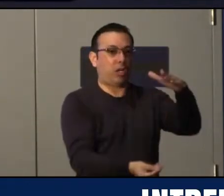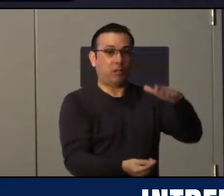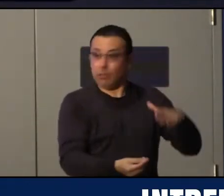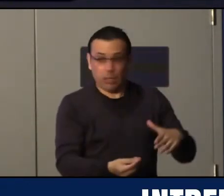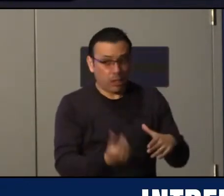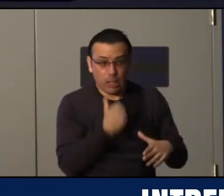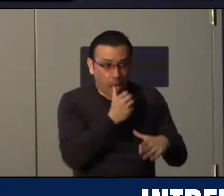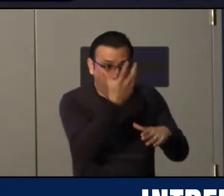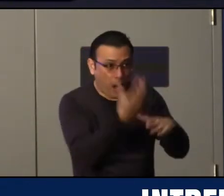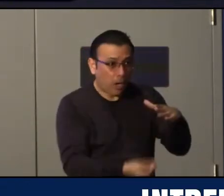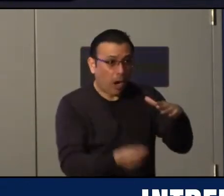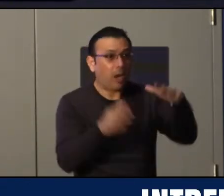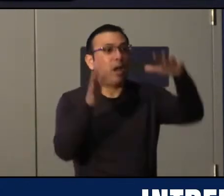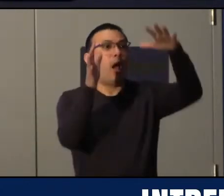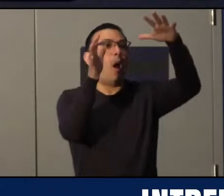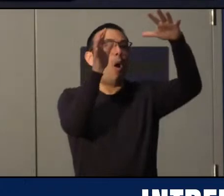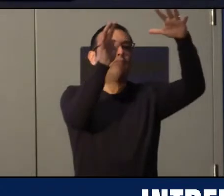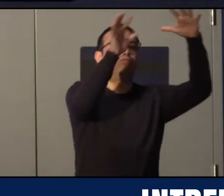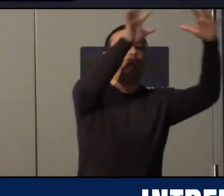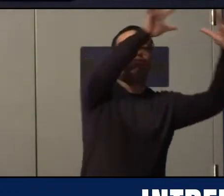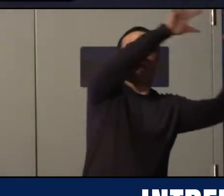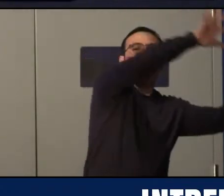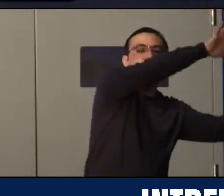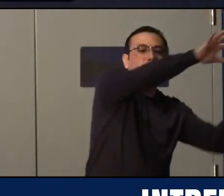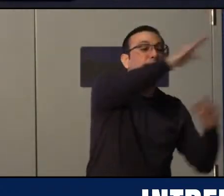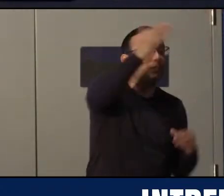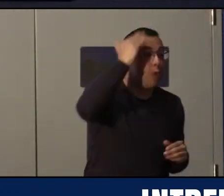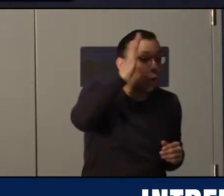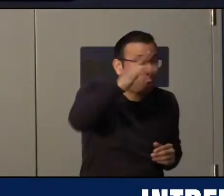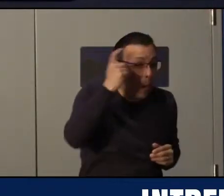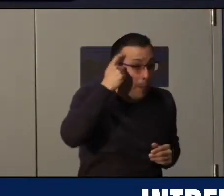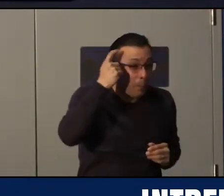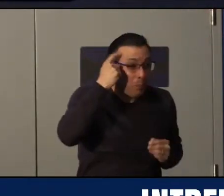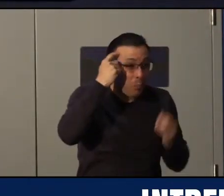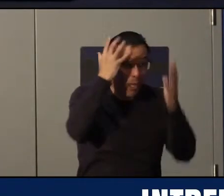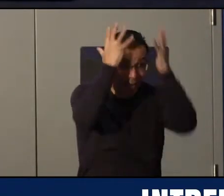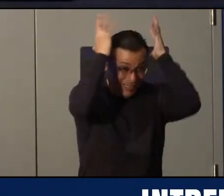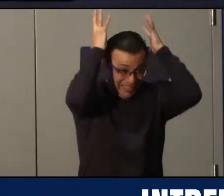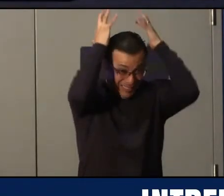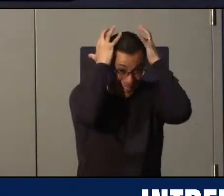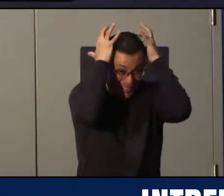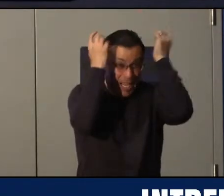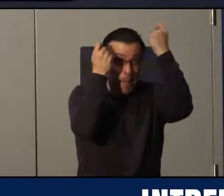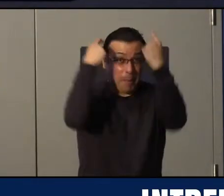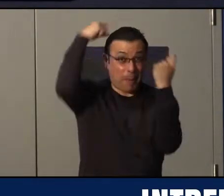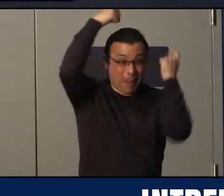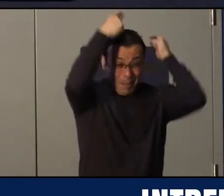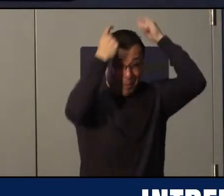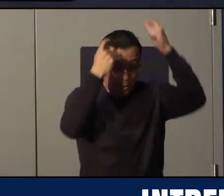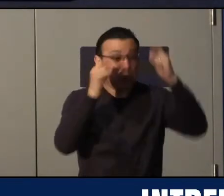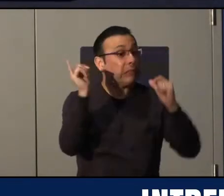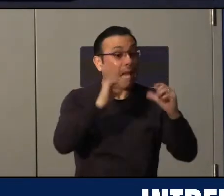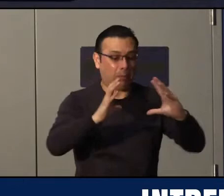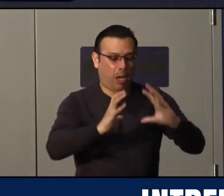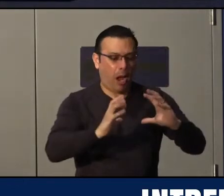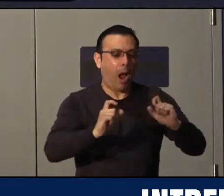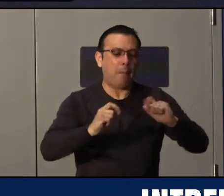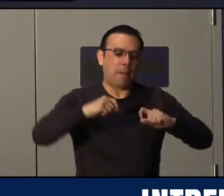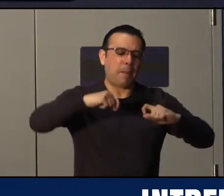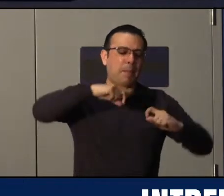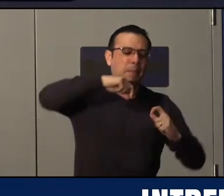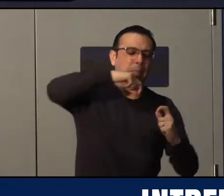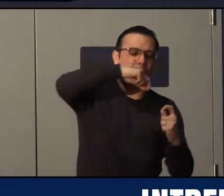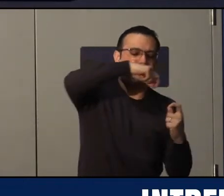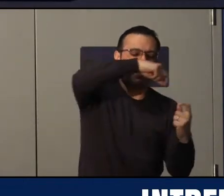not. It's this, neurons firing in a brain and just wrapping around the Earth and looking alive.